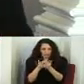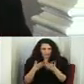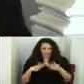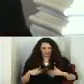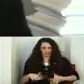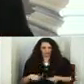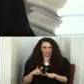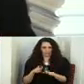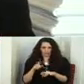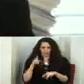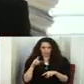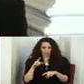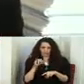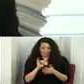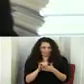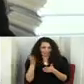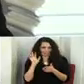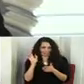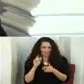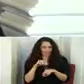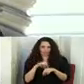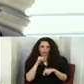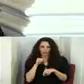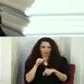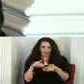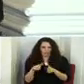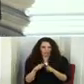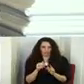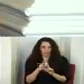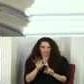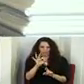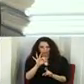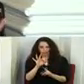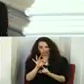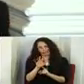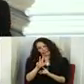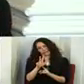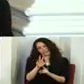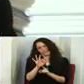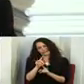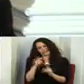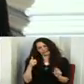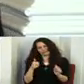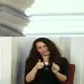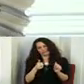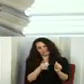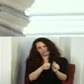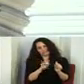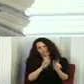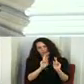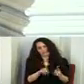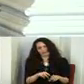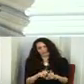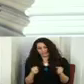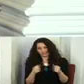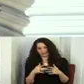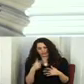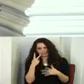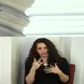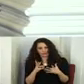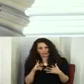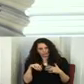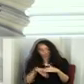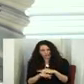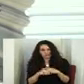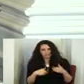than 3 feet to this man. And the terror, they all stood outside the room and watched in. And I walked in and sat down with the man, and he